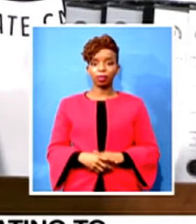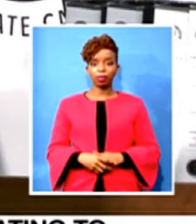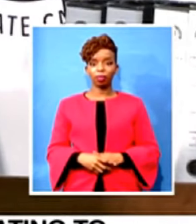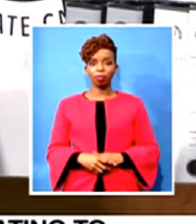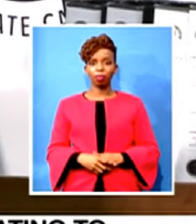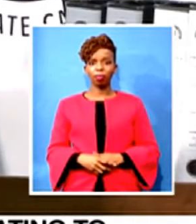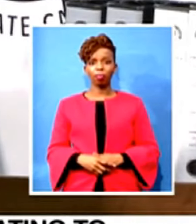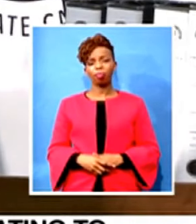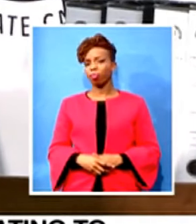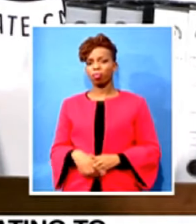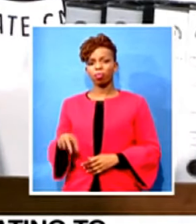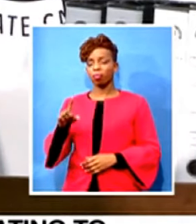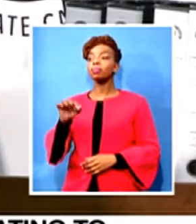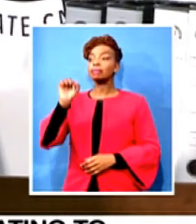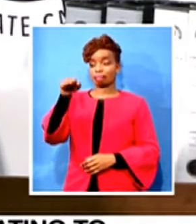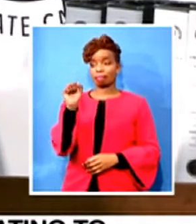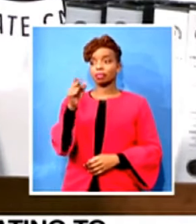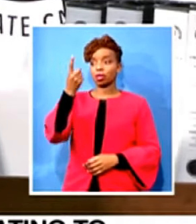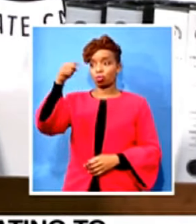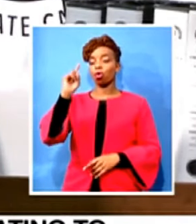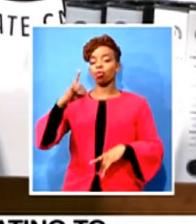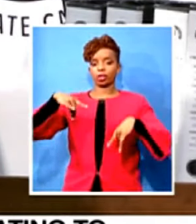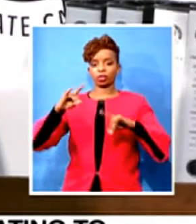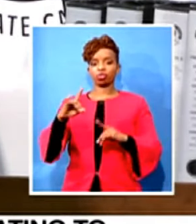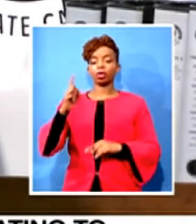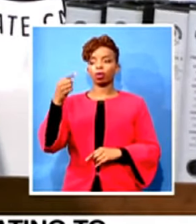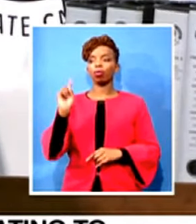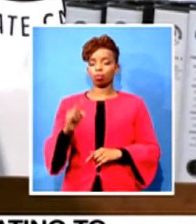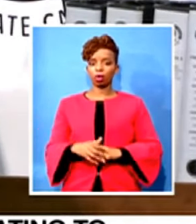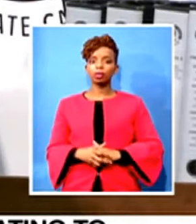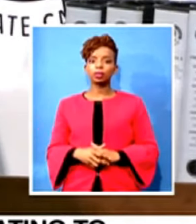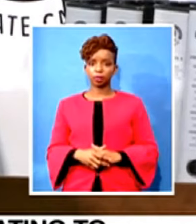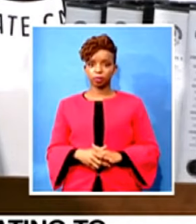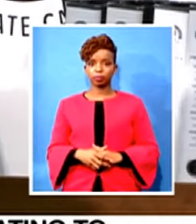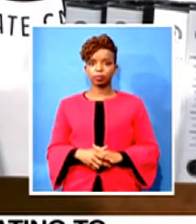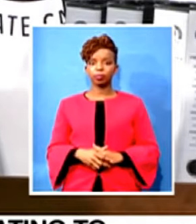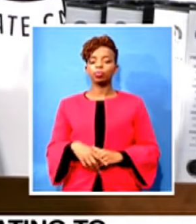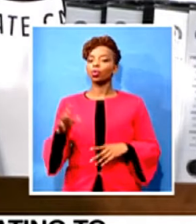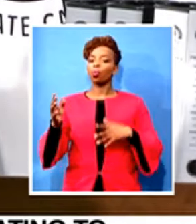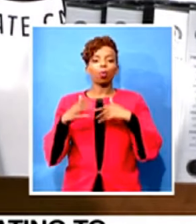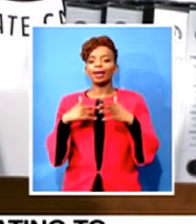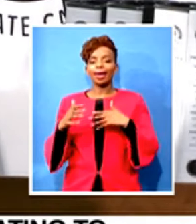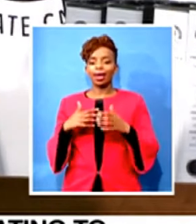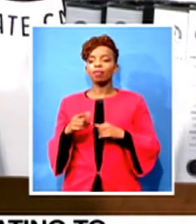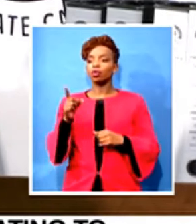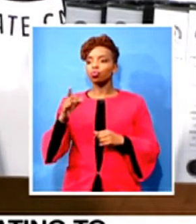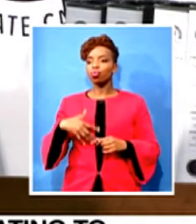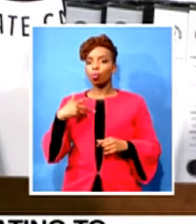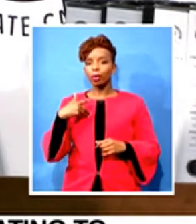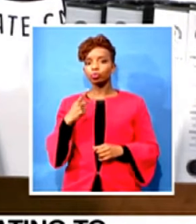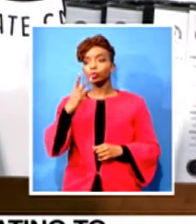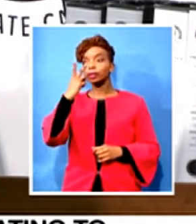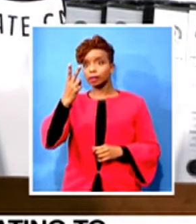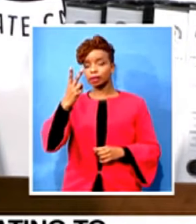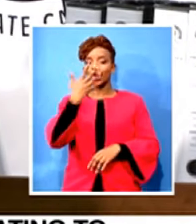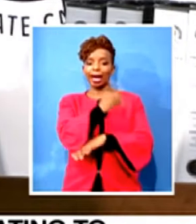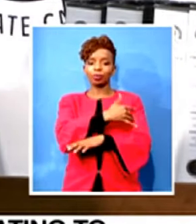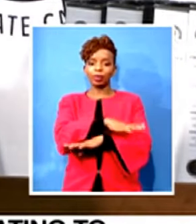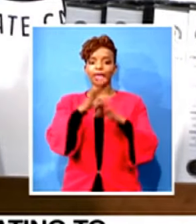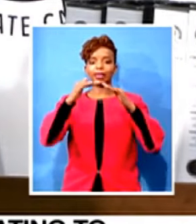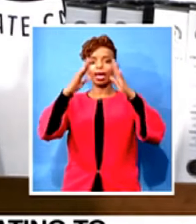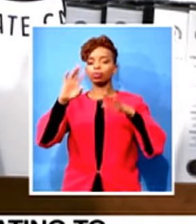Chair. Doesn't, yeah. We don't go inside the house. Whatever you want to see, you can see from outside the house. Yes, we don't test the asbestos. We